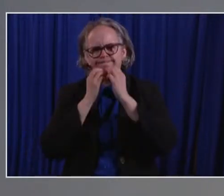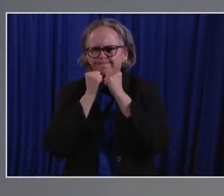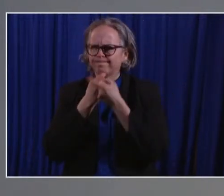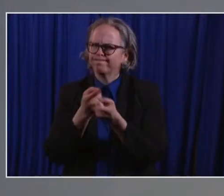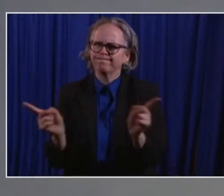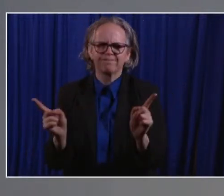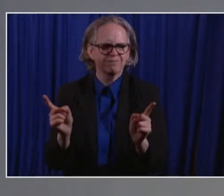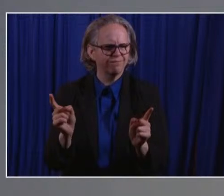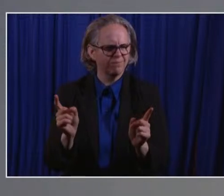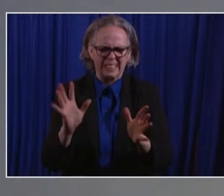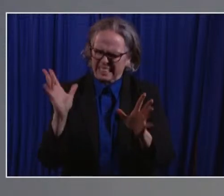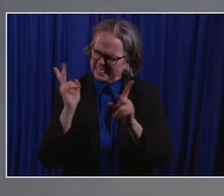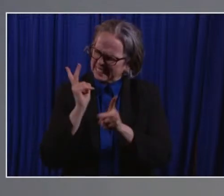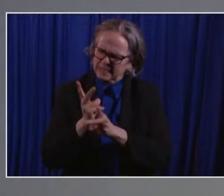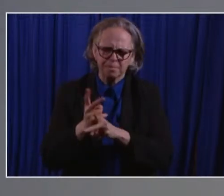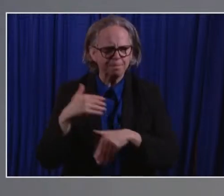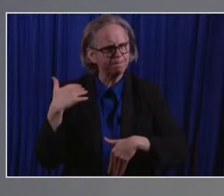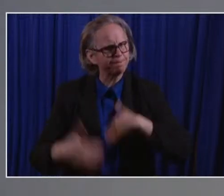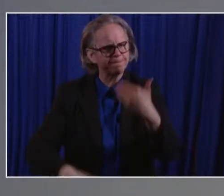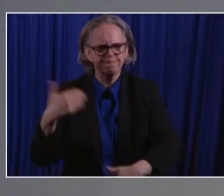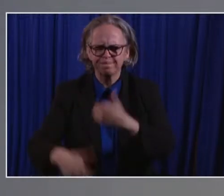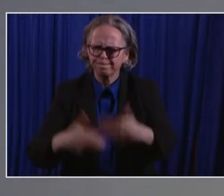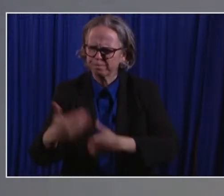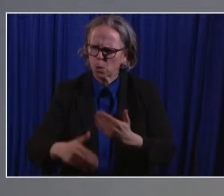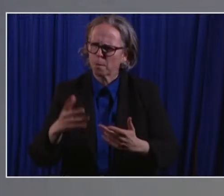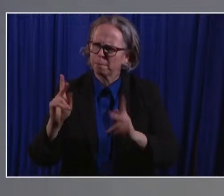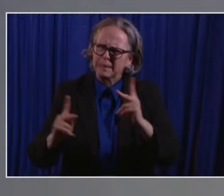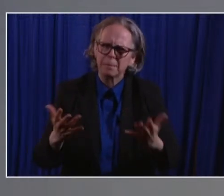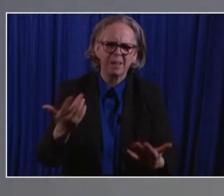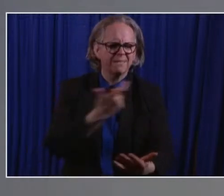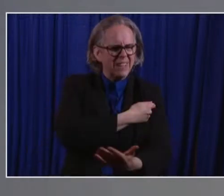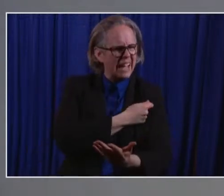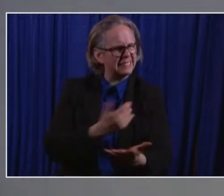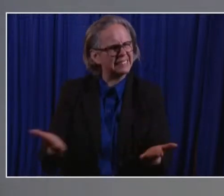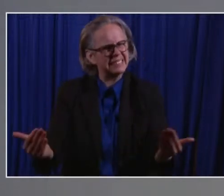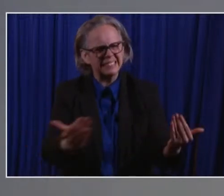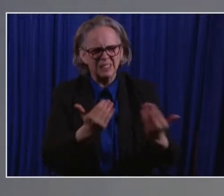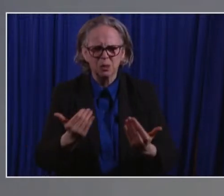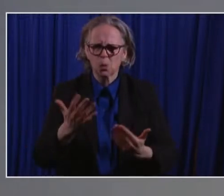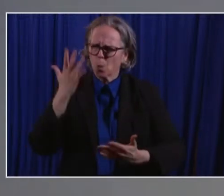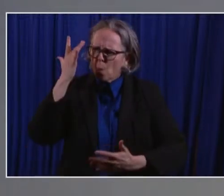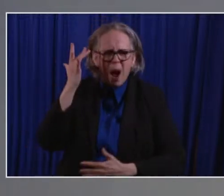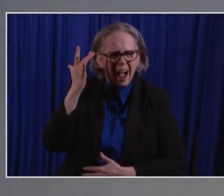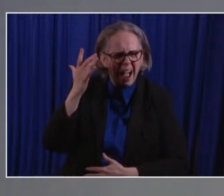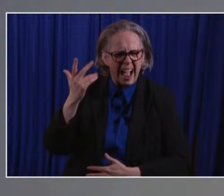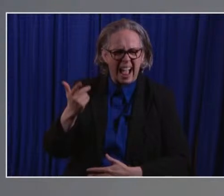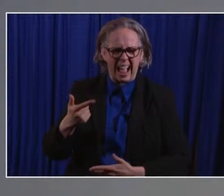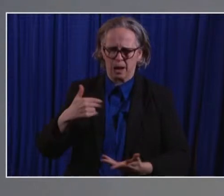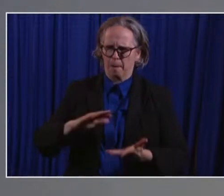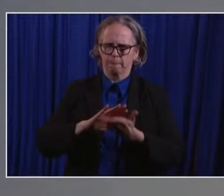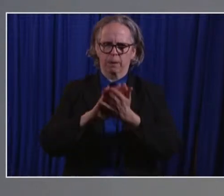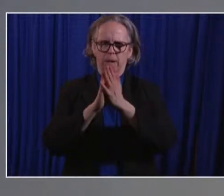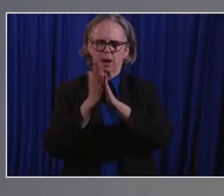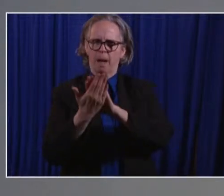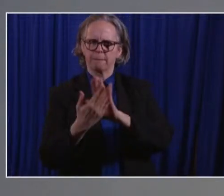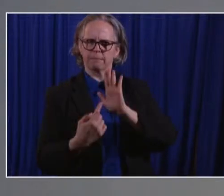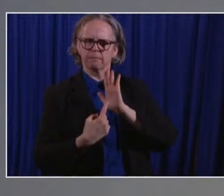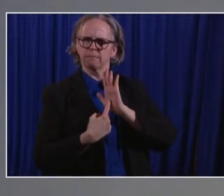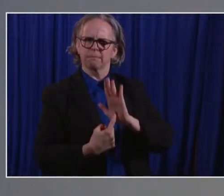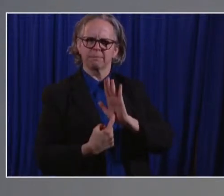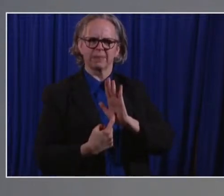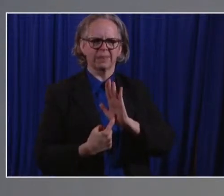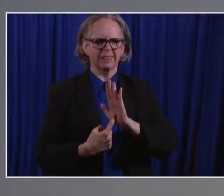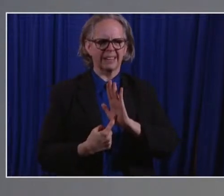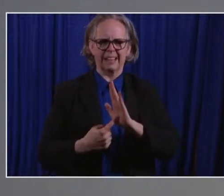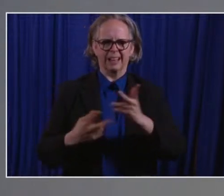everyone vaccinated so we can turn our arena back over to our Horizon League champion, CSU Vikings basketball team, and all of our sports teams.